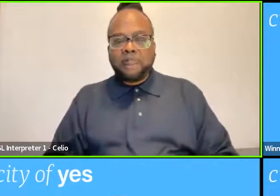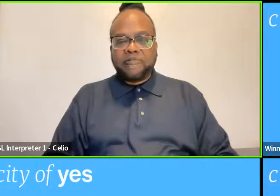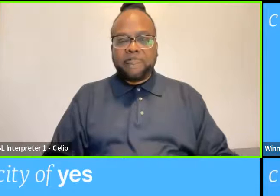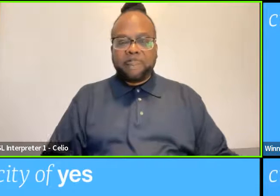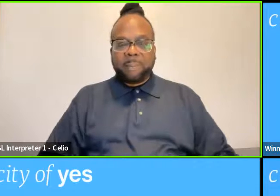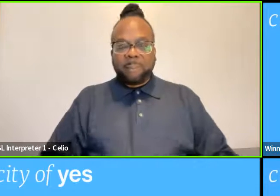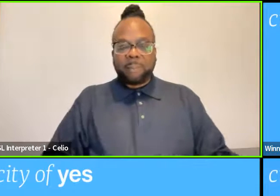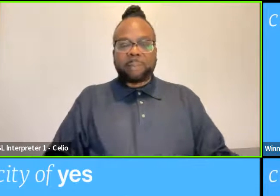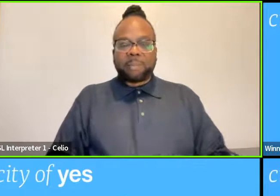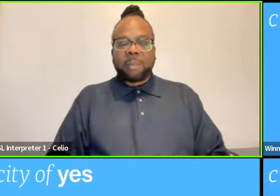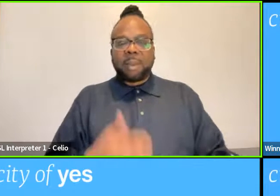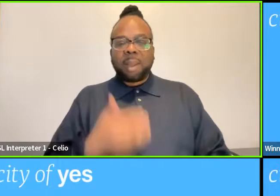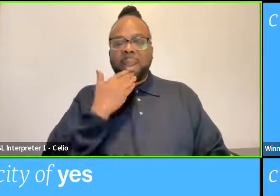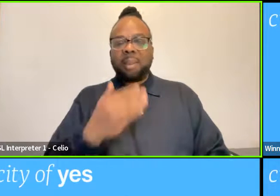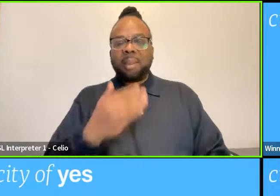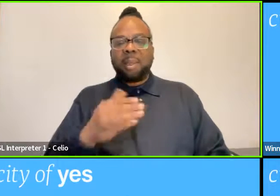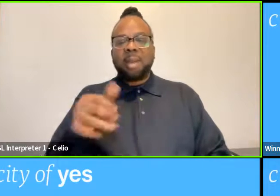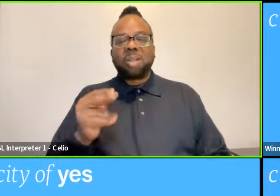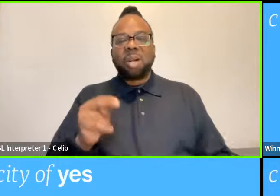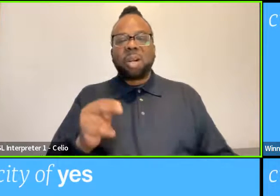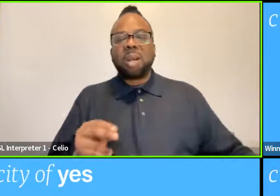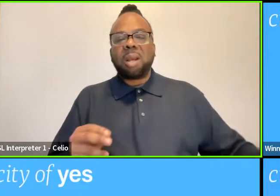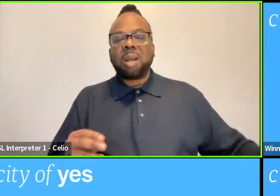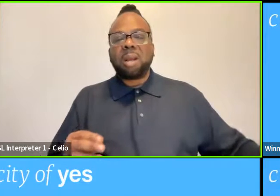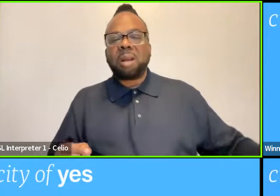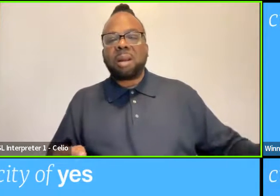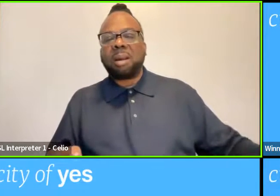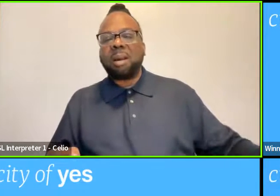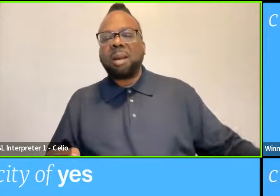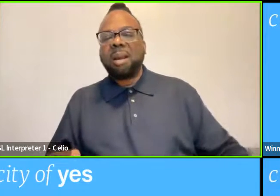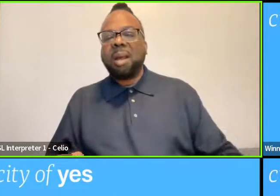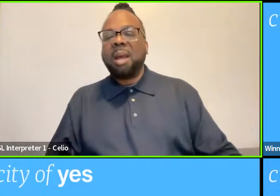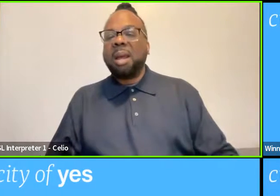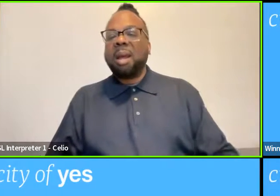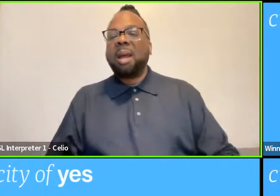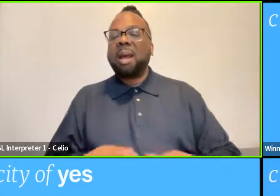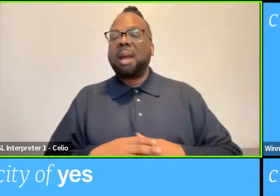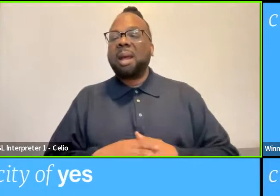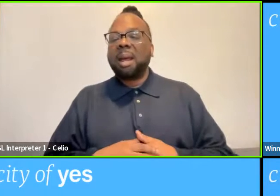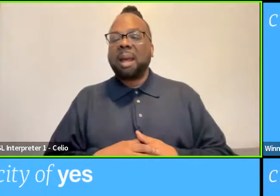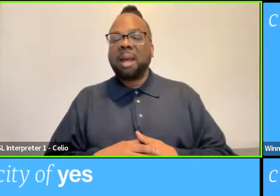Thanks, John. Team, can we go to DJ?